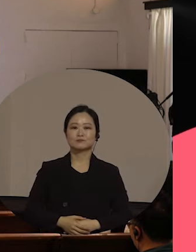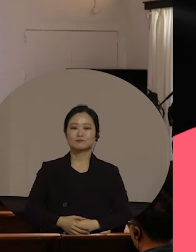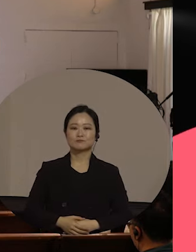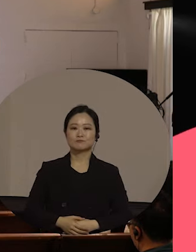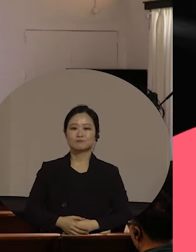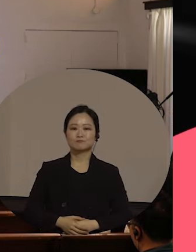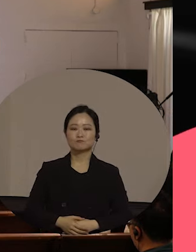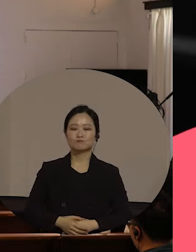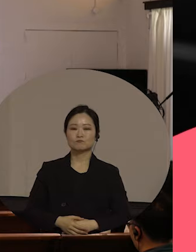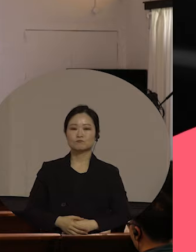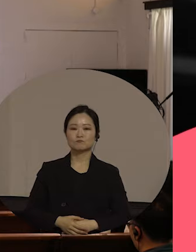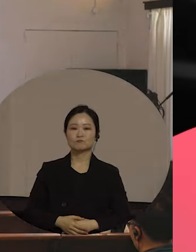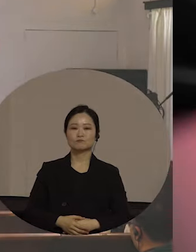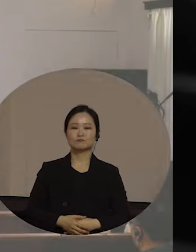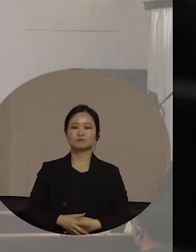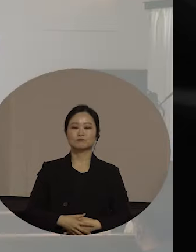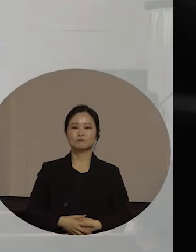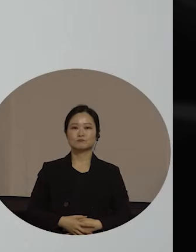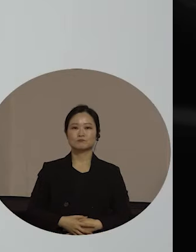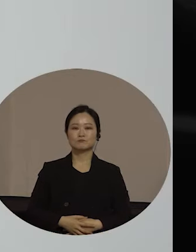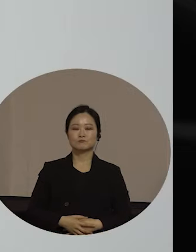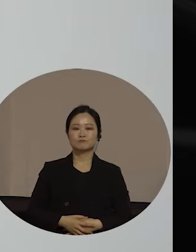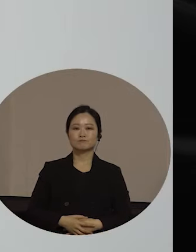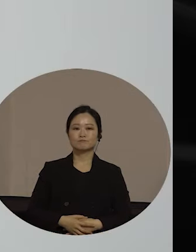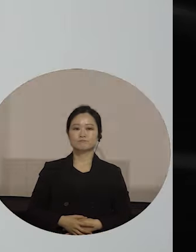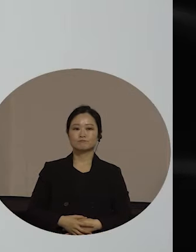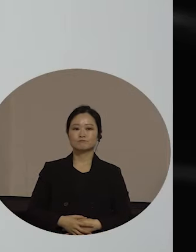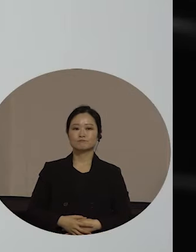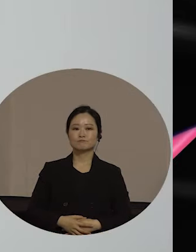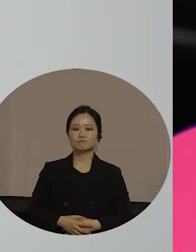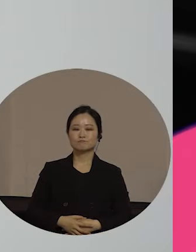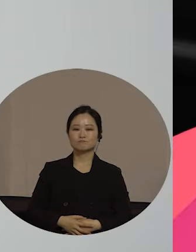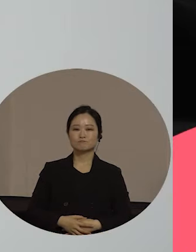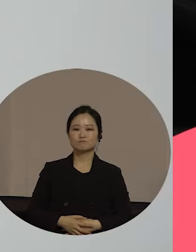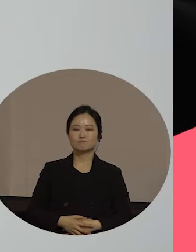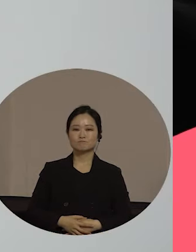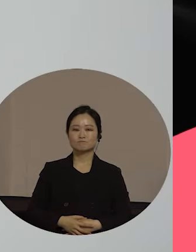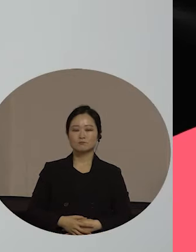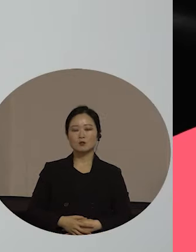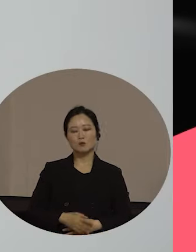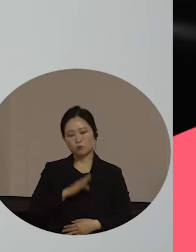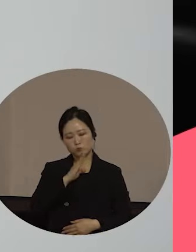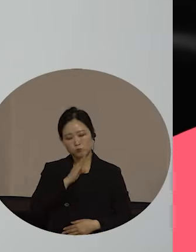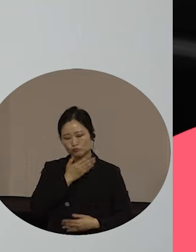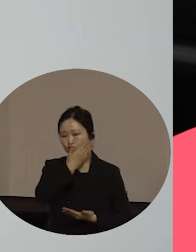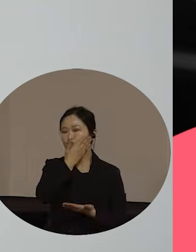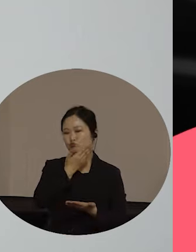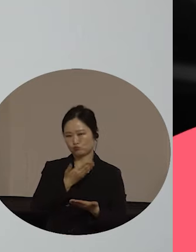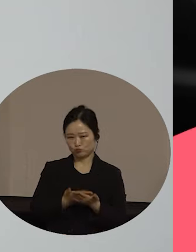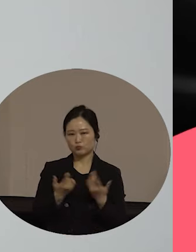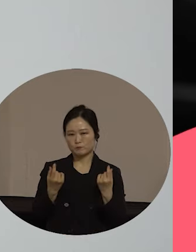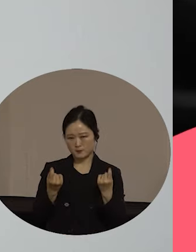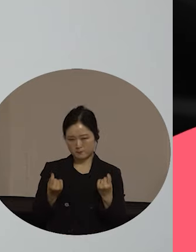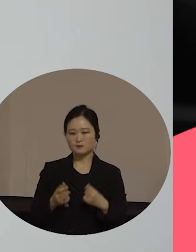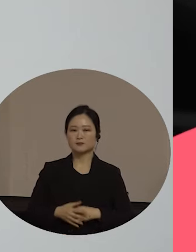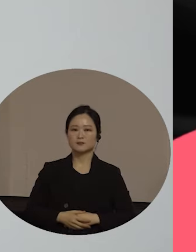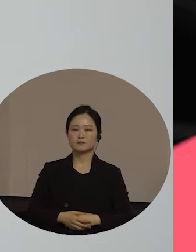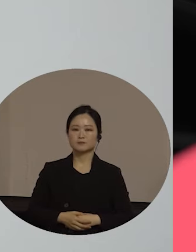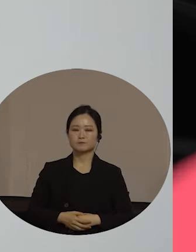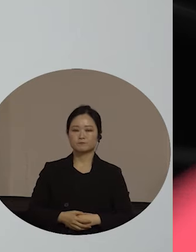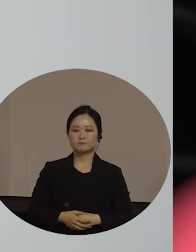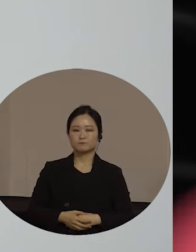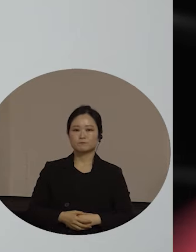Of course, those issues is both very important, but I would say